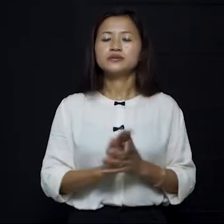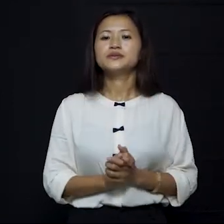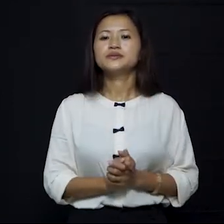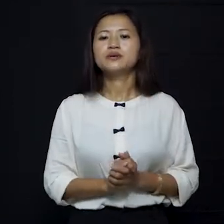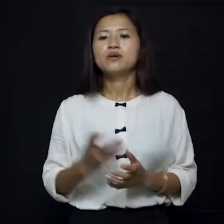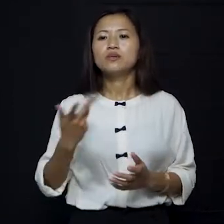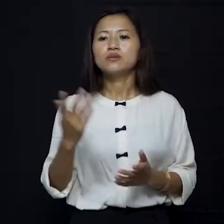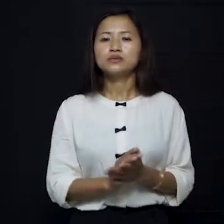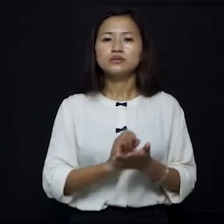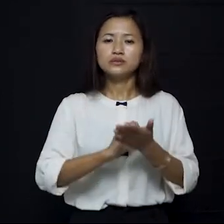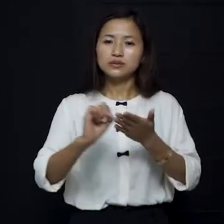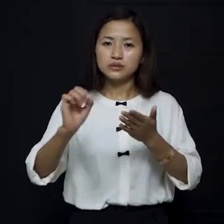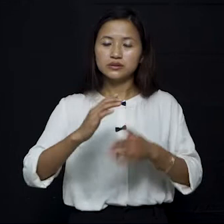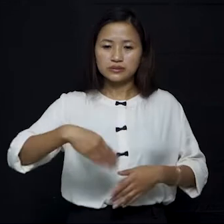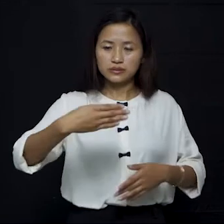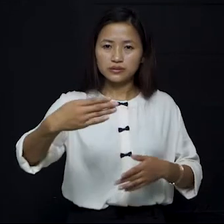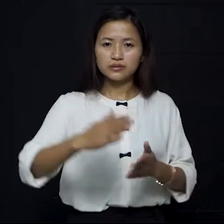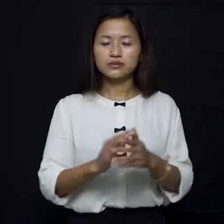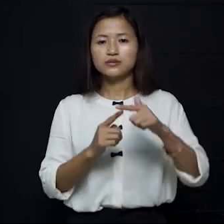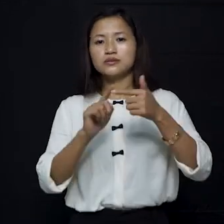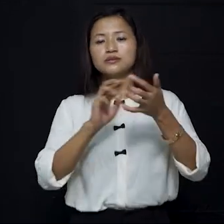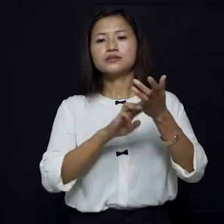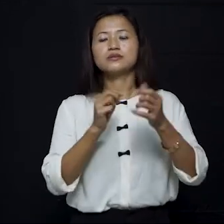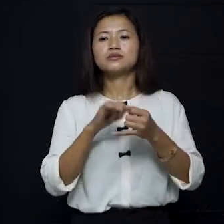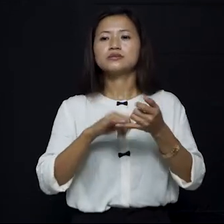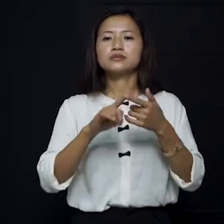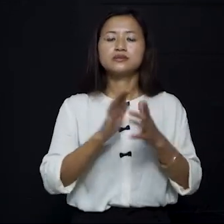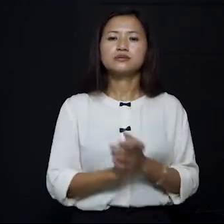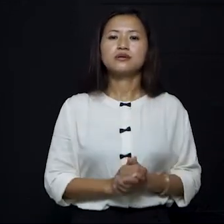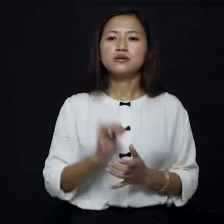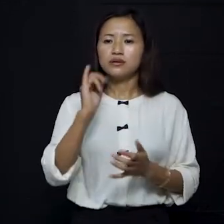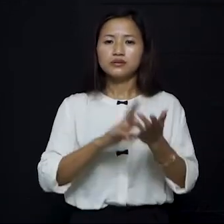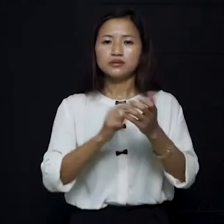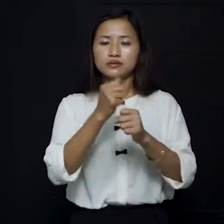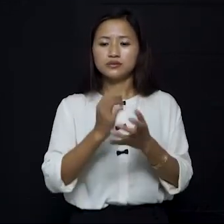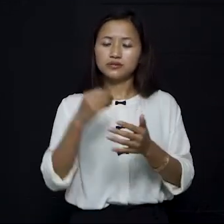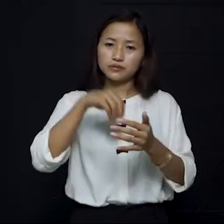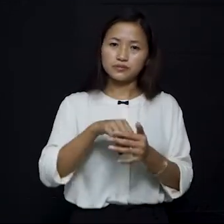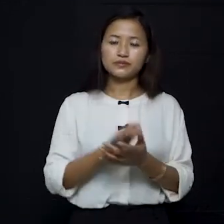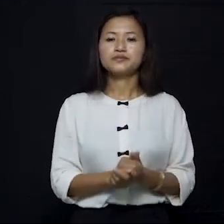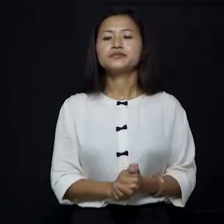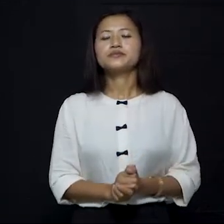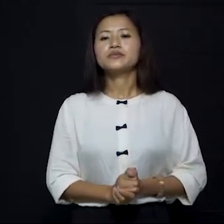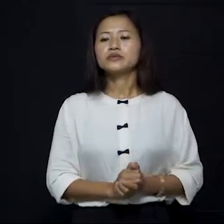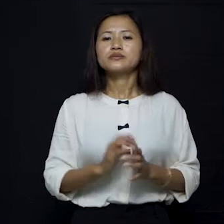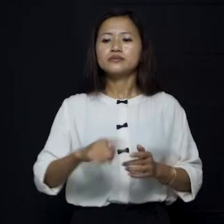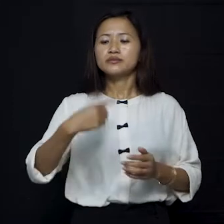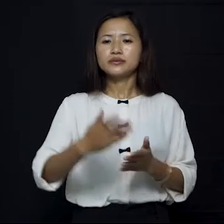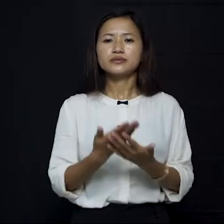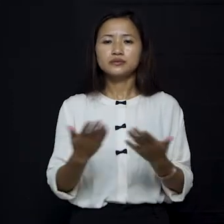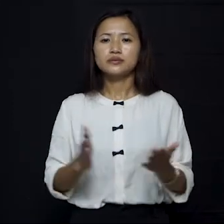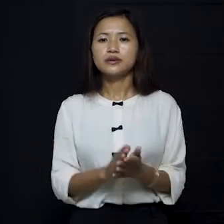plus what should come? It's a continuous tense, and ing should be there. That is very sure. The next thing that you have to add